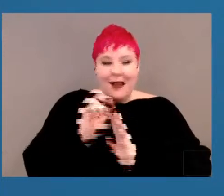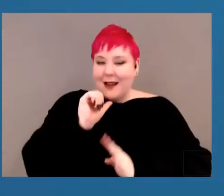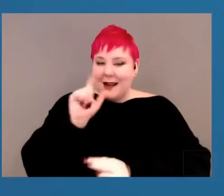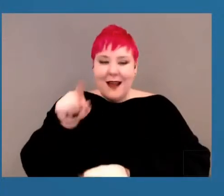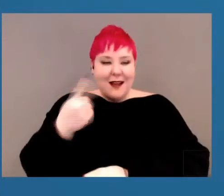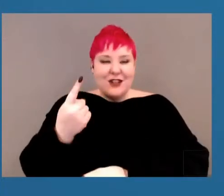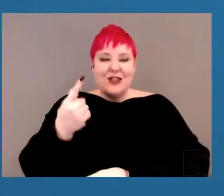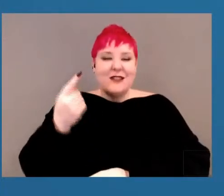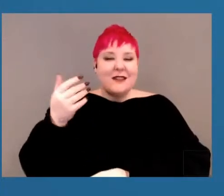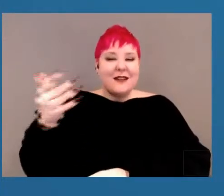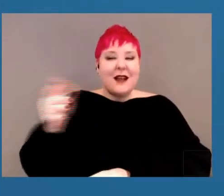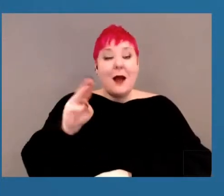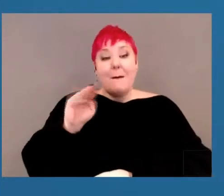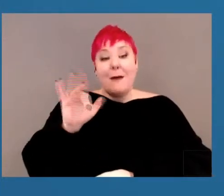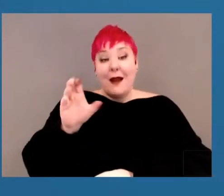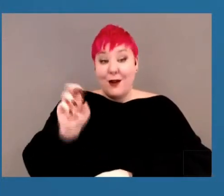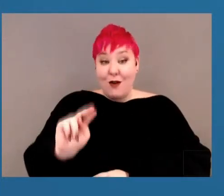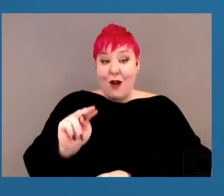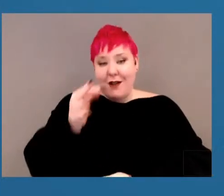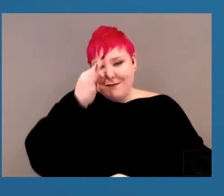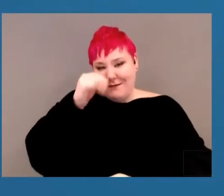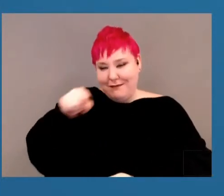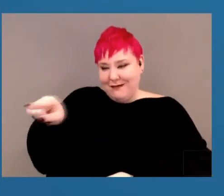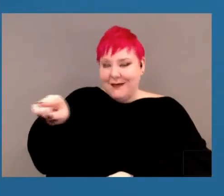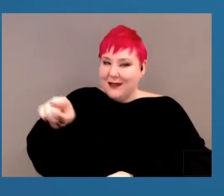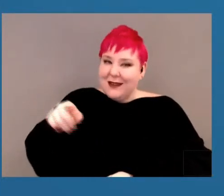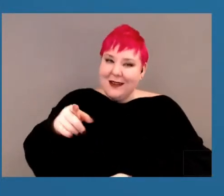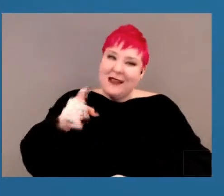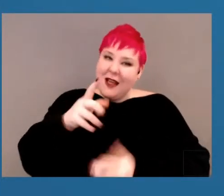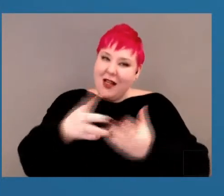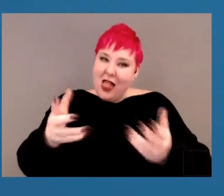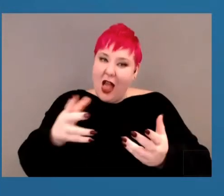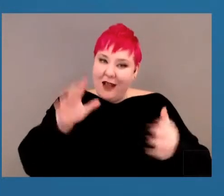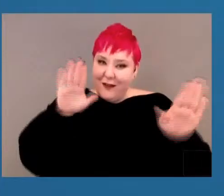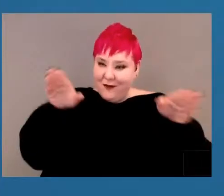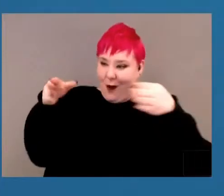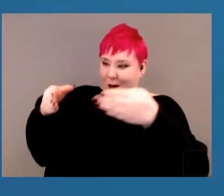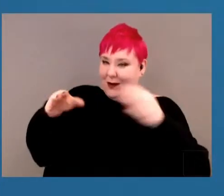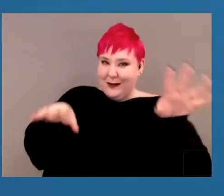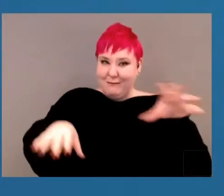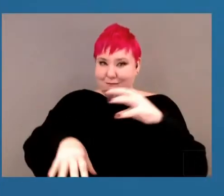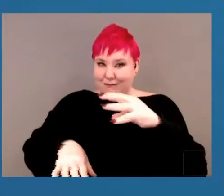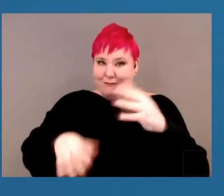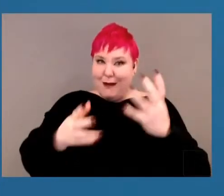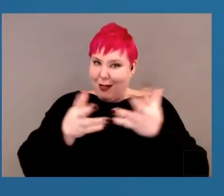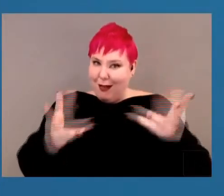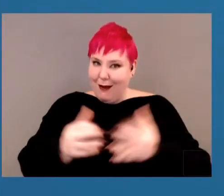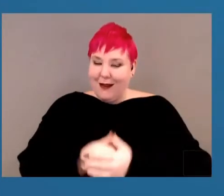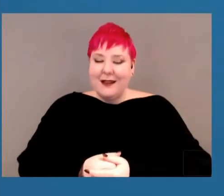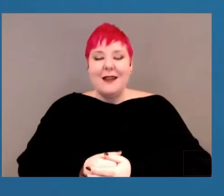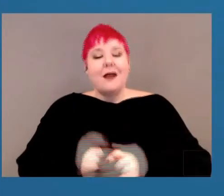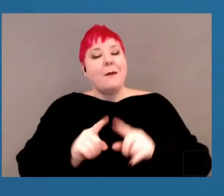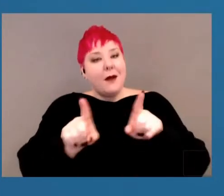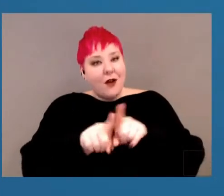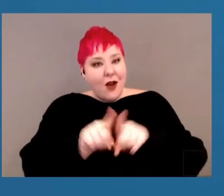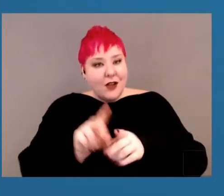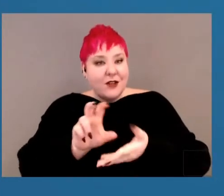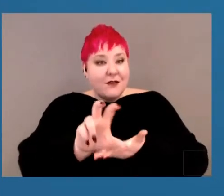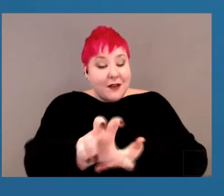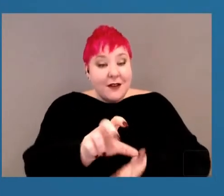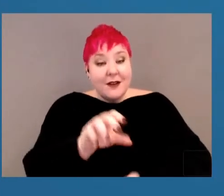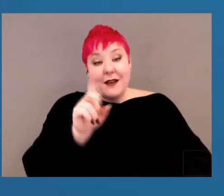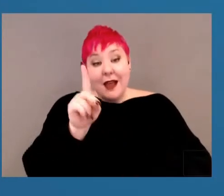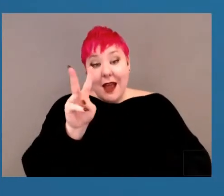gets a lot of attention. It's huge, $100 billion there, but also investments in Edwards Vacuum, TTM,